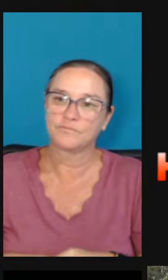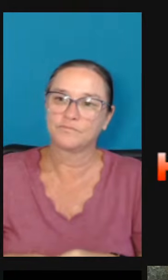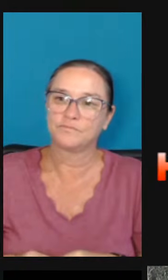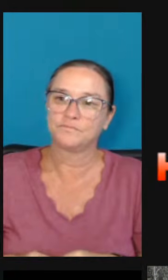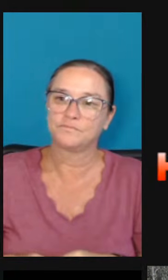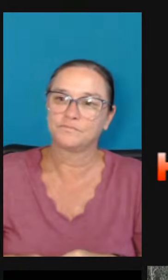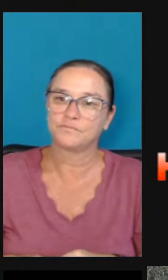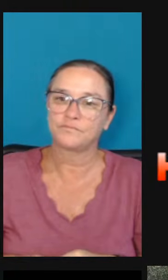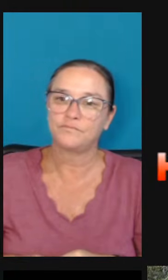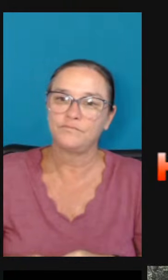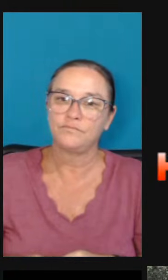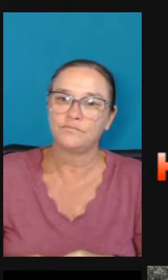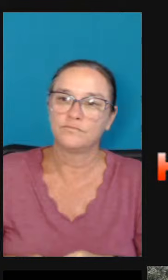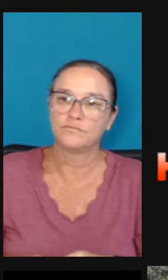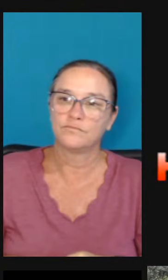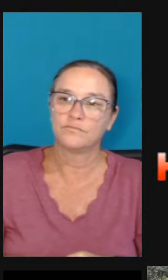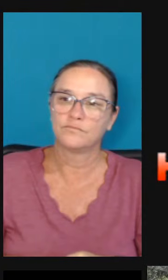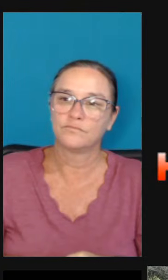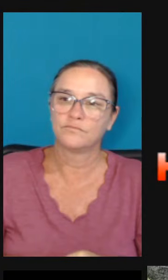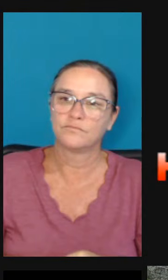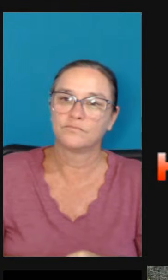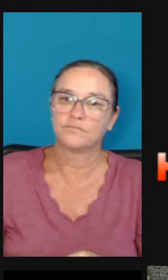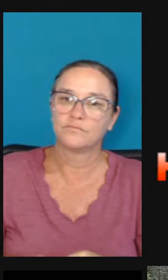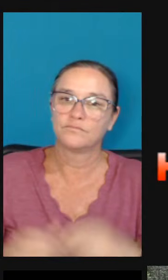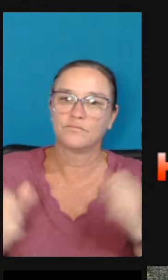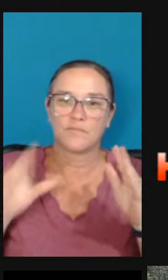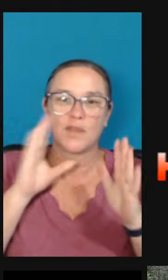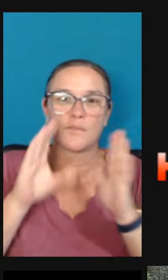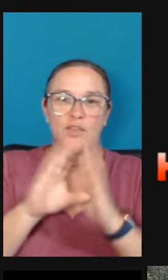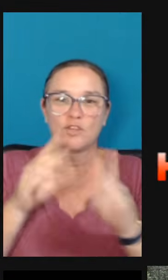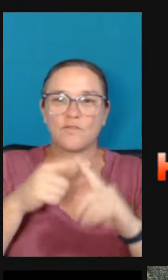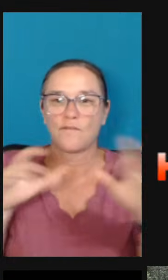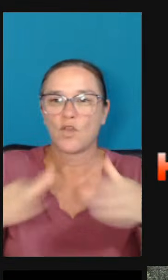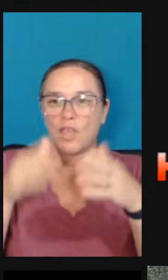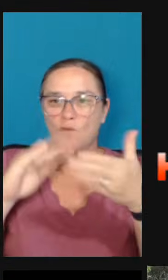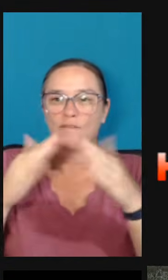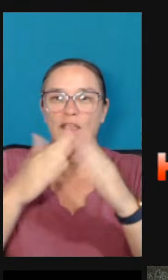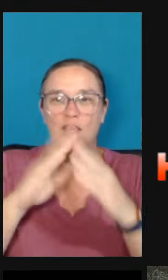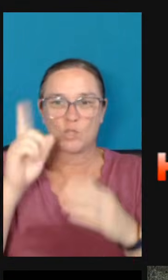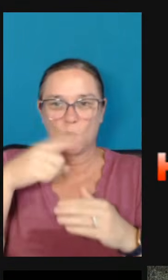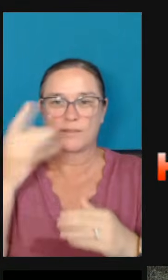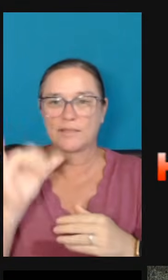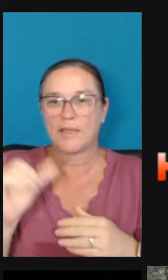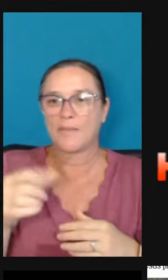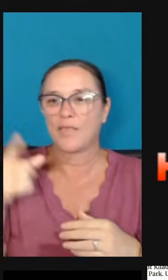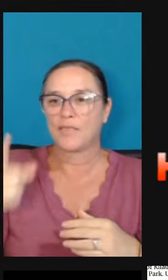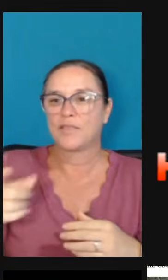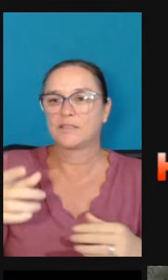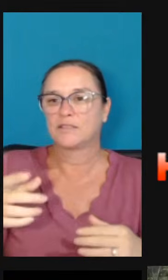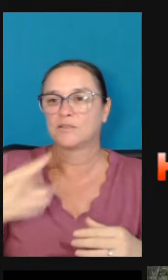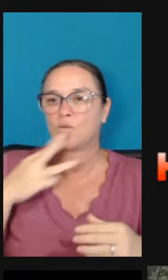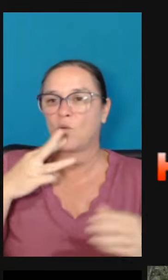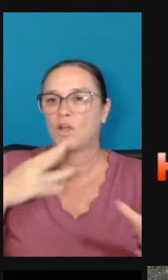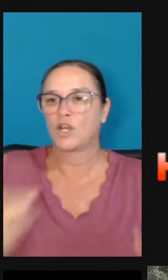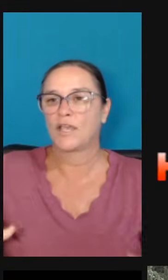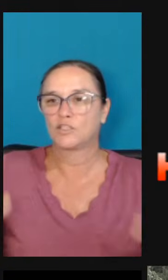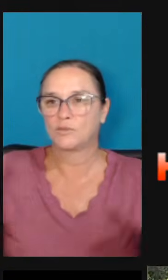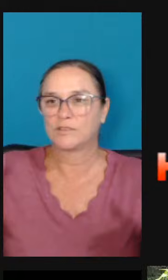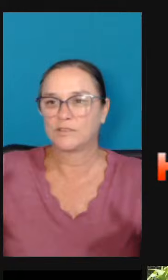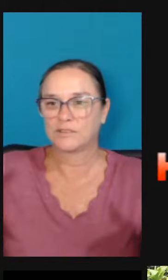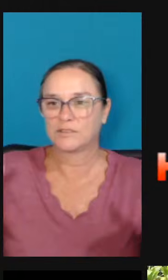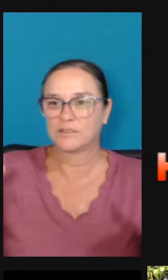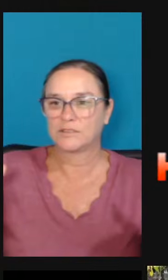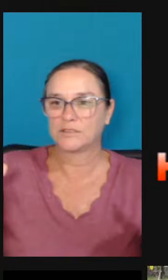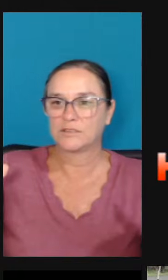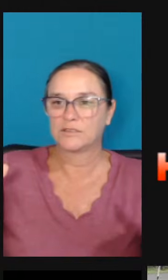So lots of other views like that in Volcano Village as well. I'll share with you as well. Here is a catchment tank where is this?